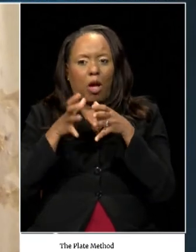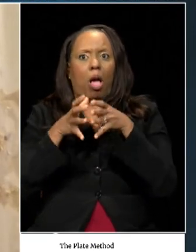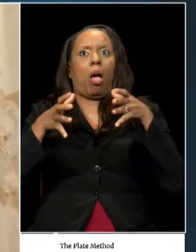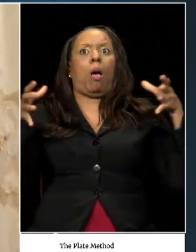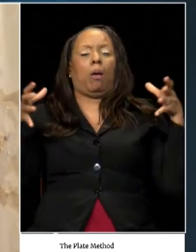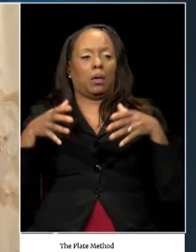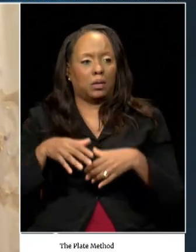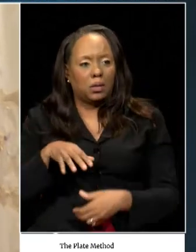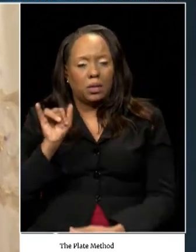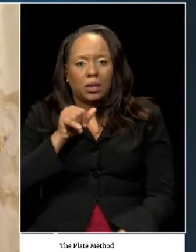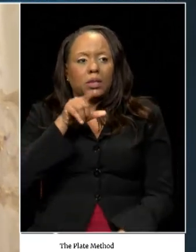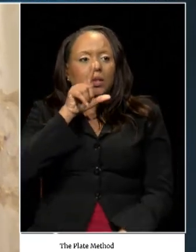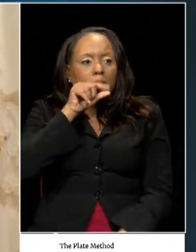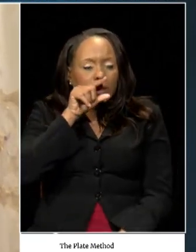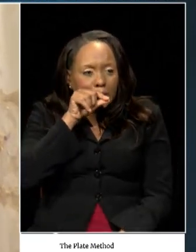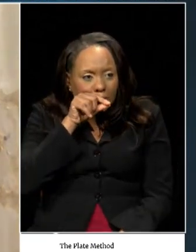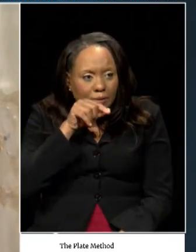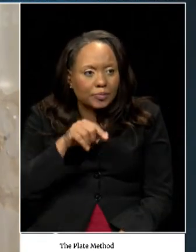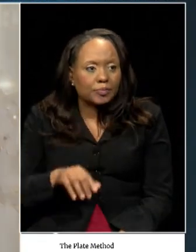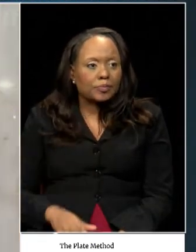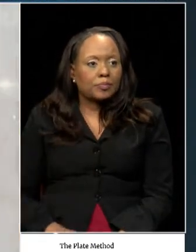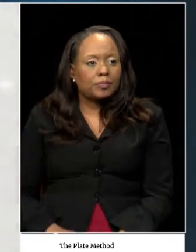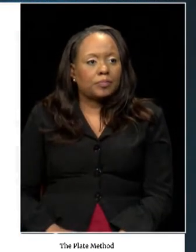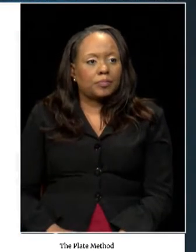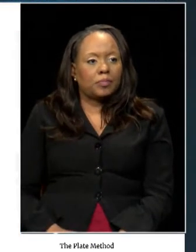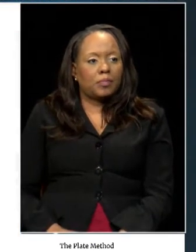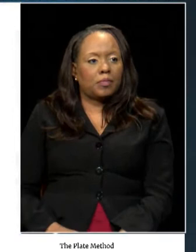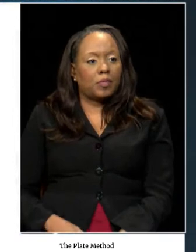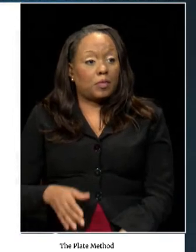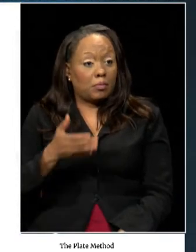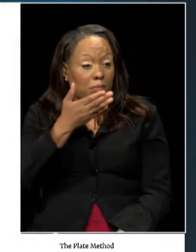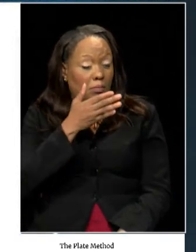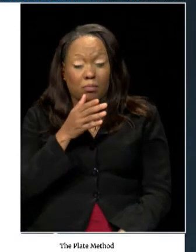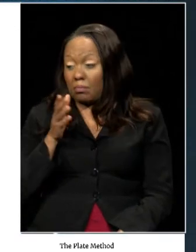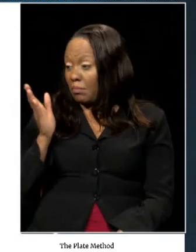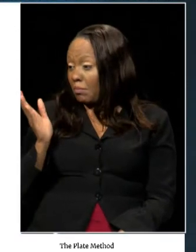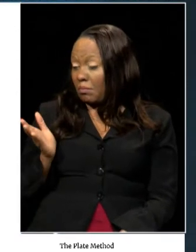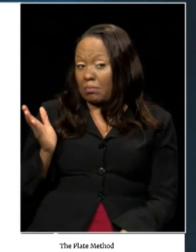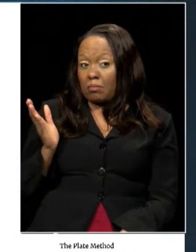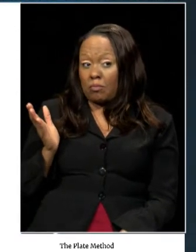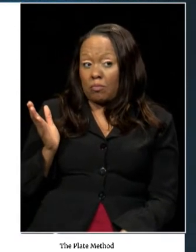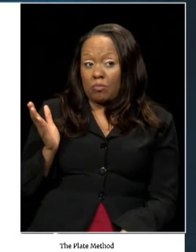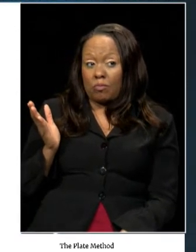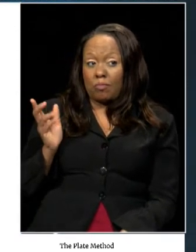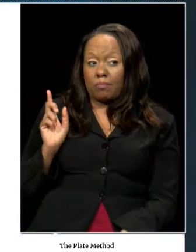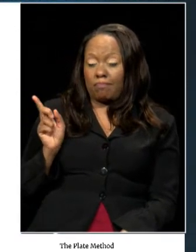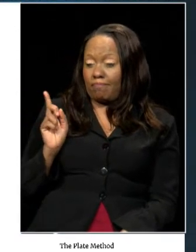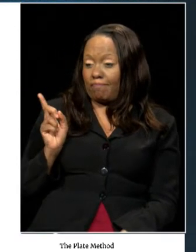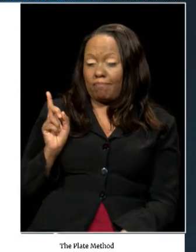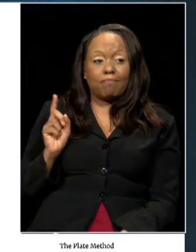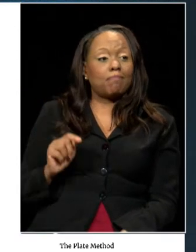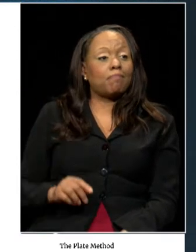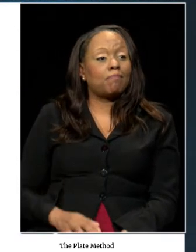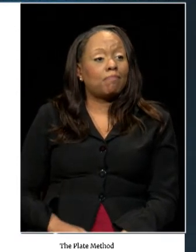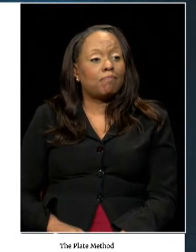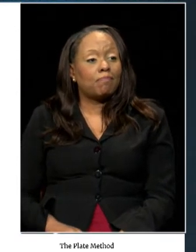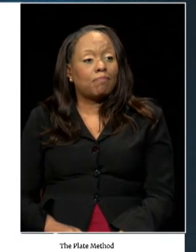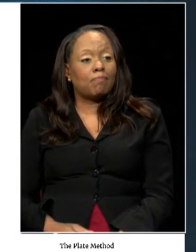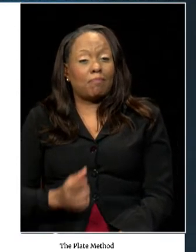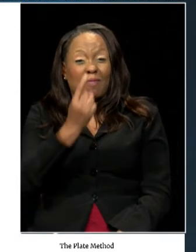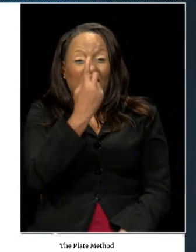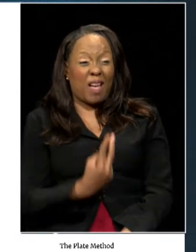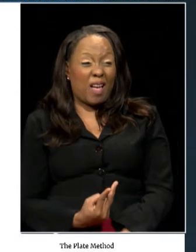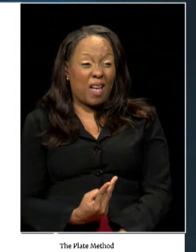There we go. And we don't always have to have animal protein. Remember, we have peas and beans. Aha, that is it right there. Mm-hmm. So half the